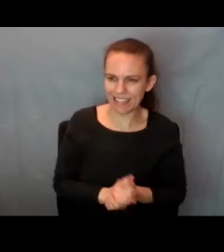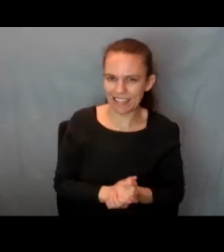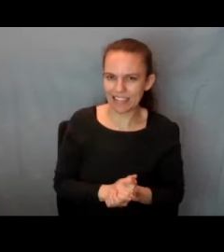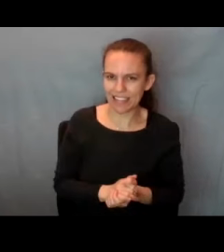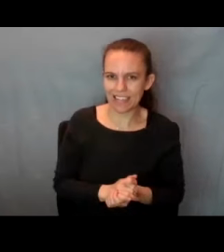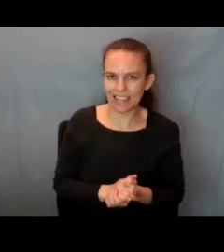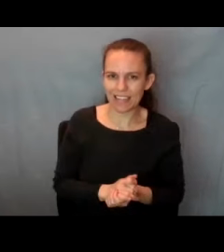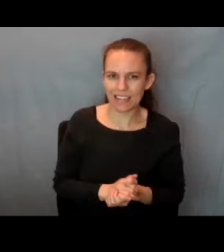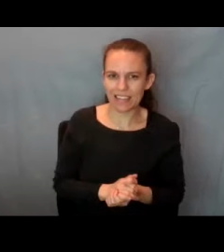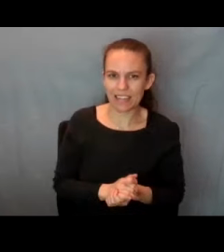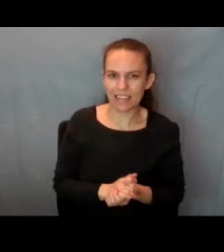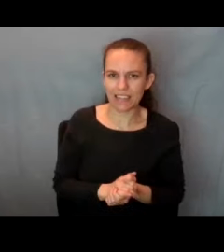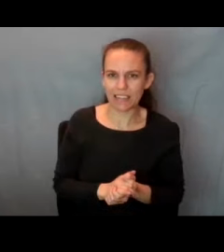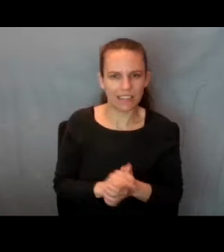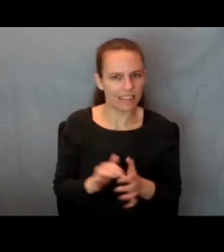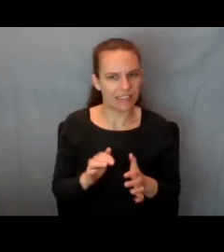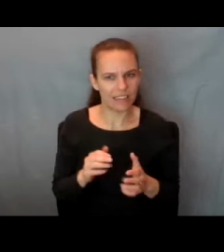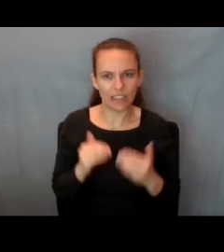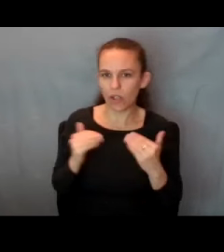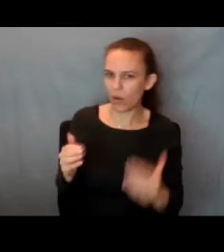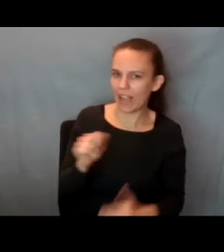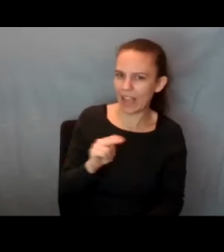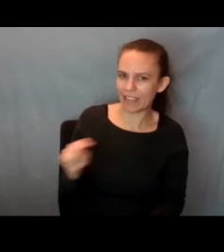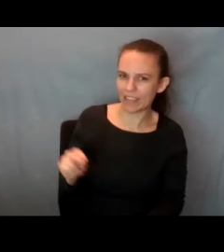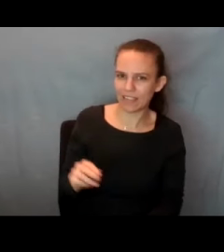Richard. Go ahead, Anne. Yes, go ahead.